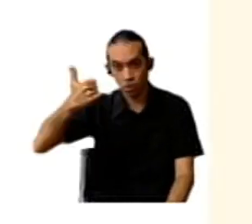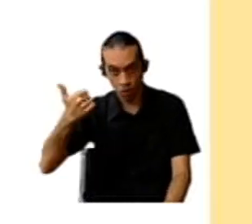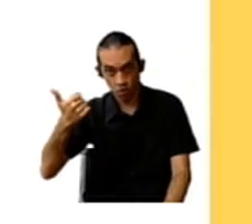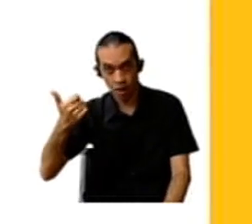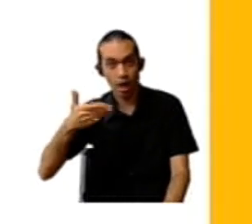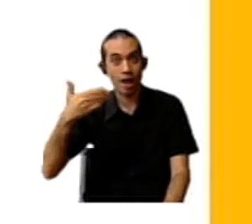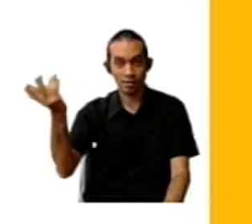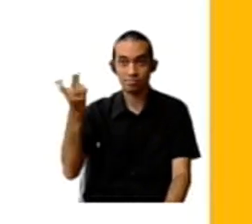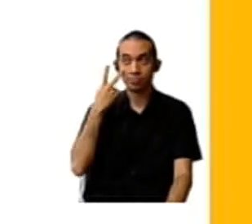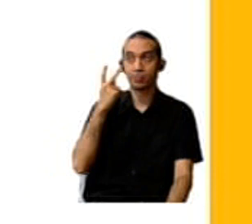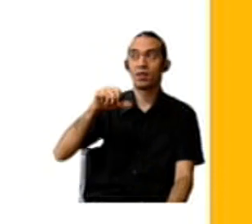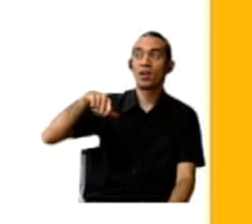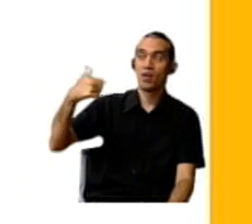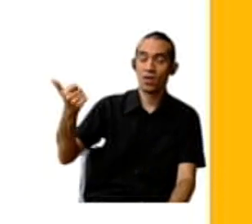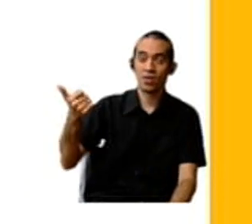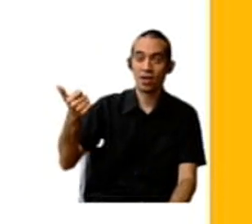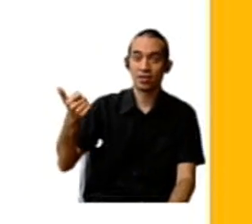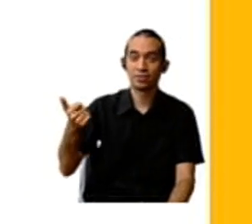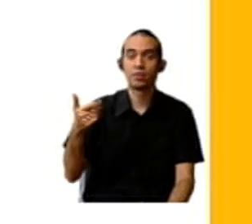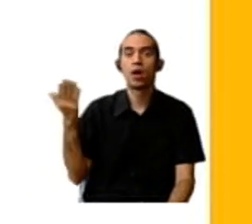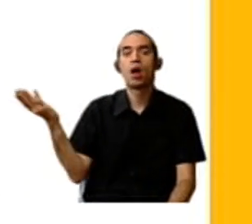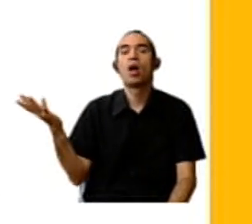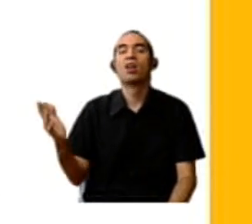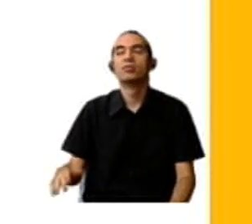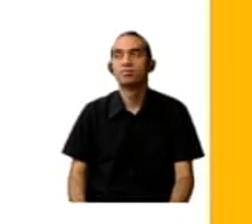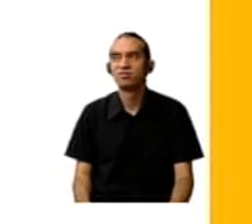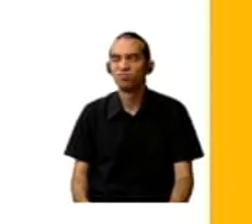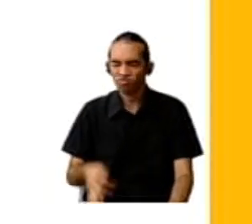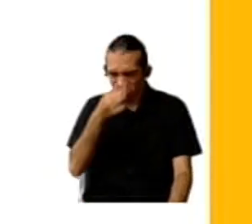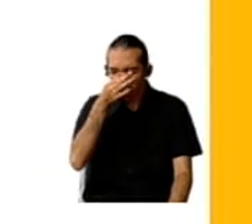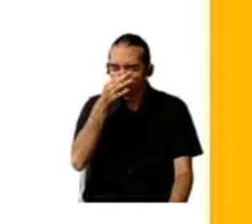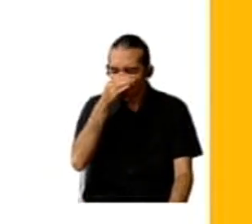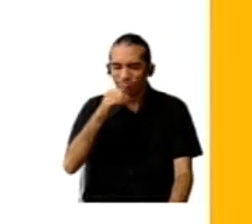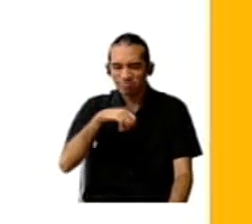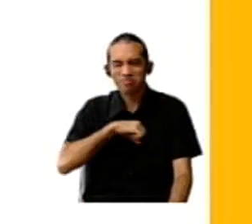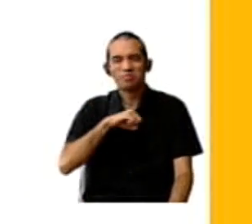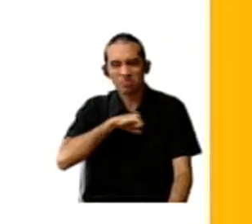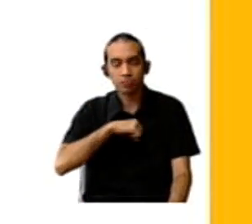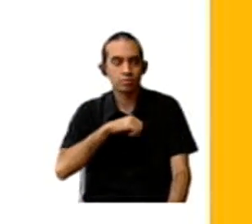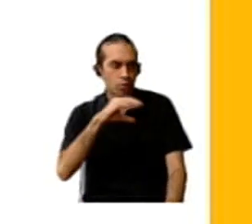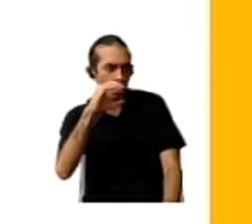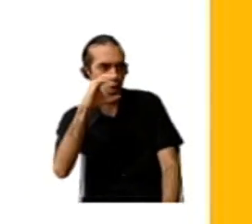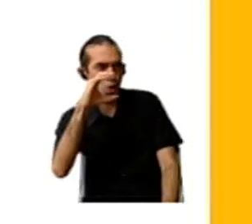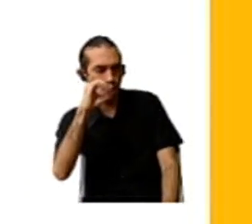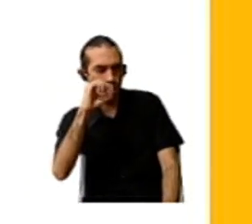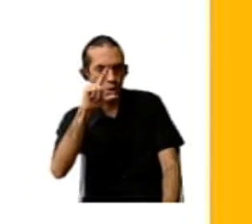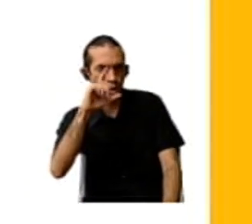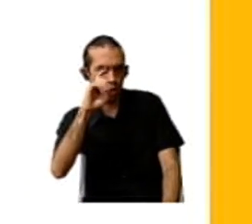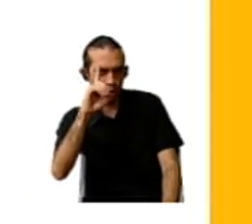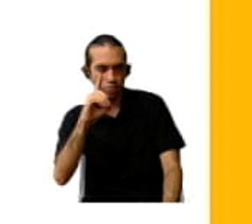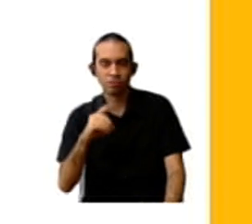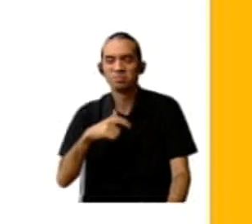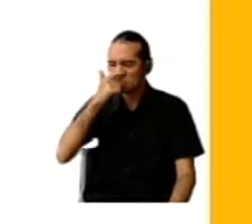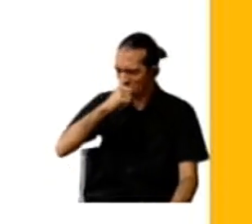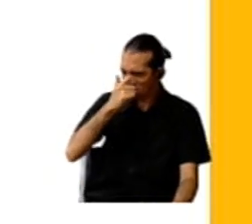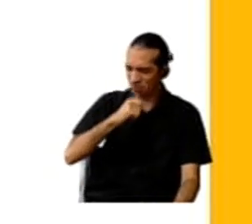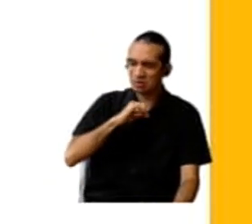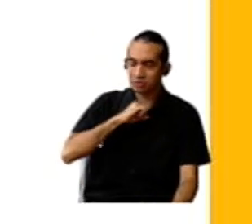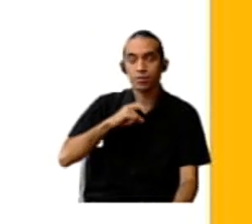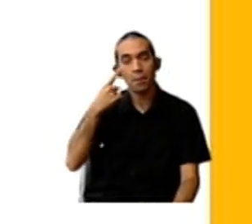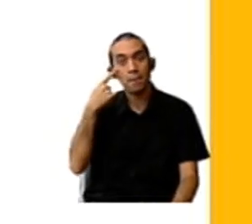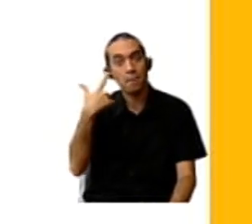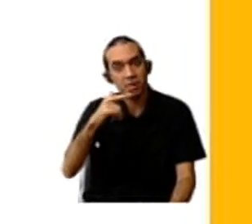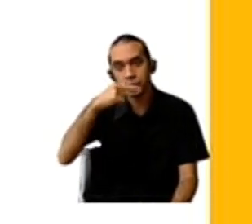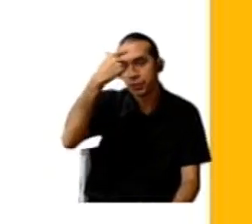disease. We have another disease. That disease, Charlie, the cold? Yes, it's very similar to the